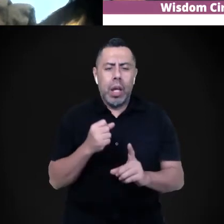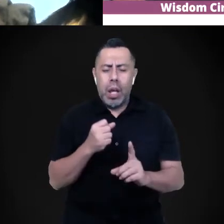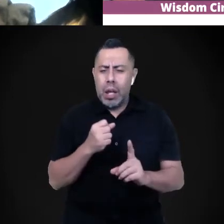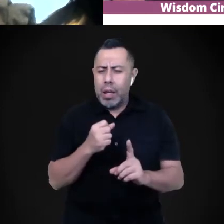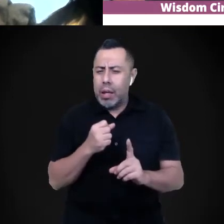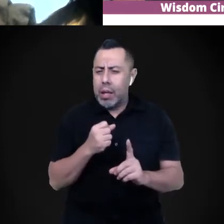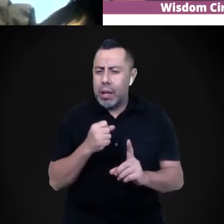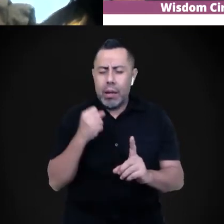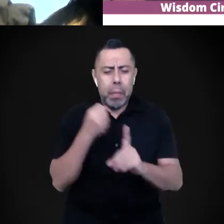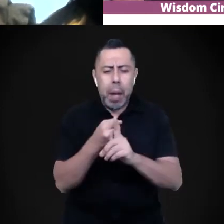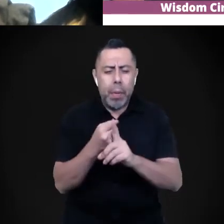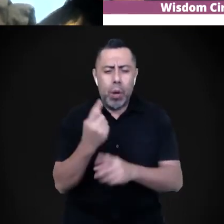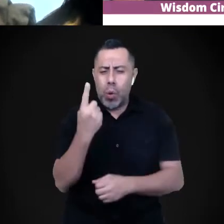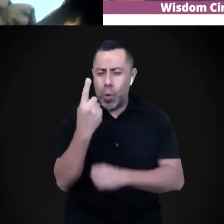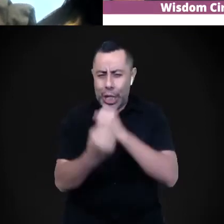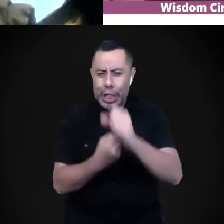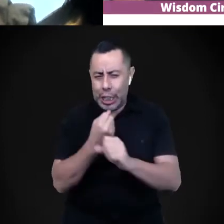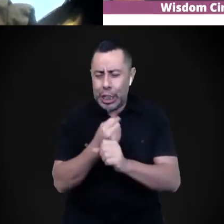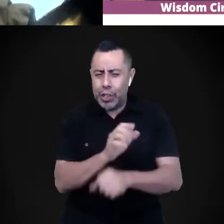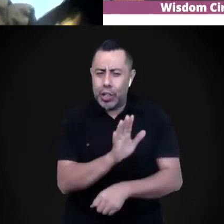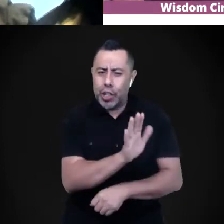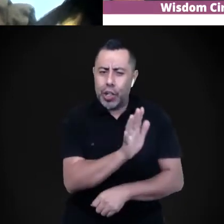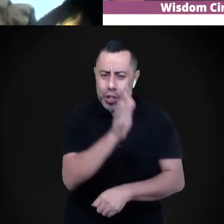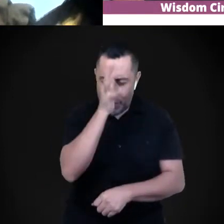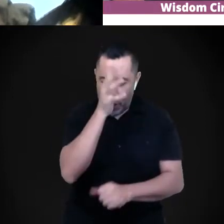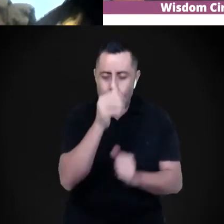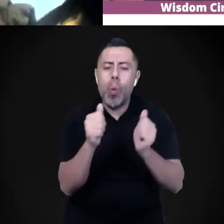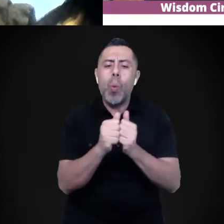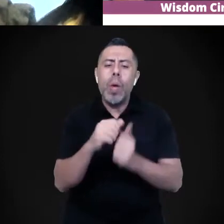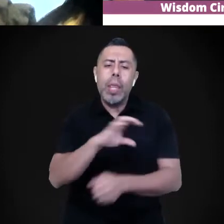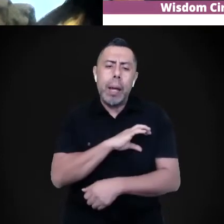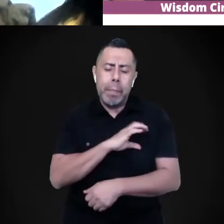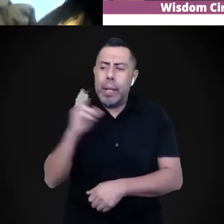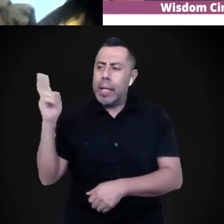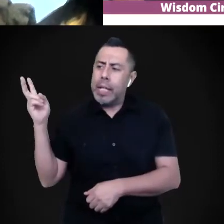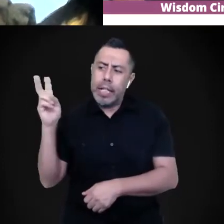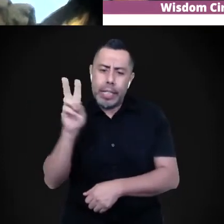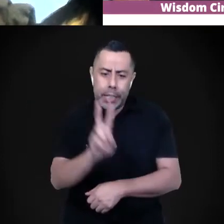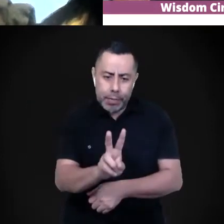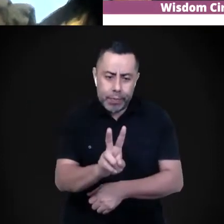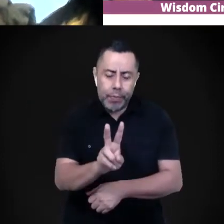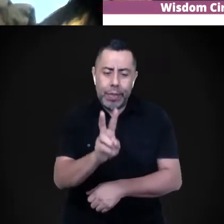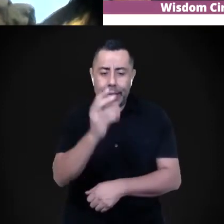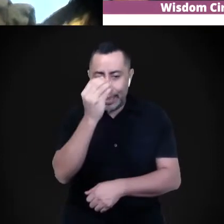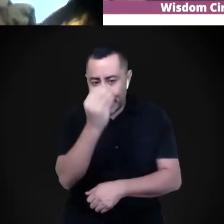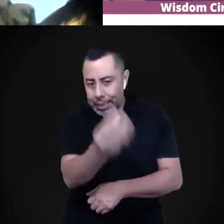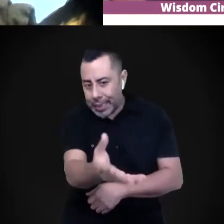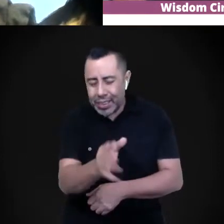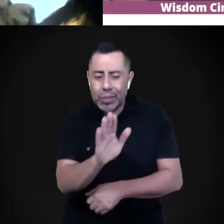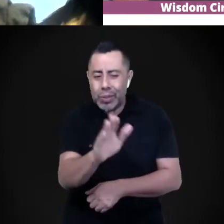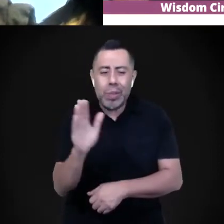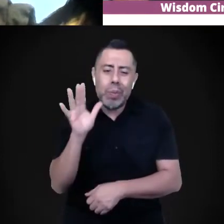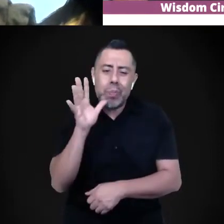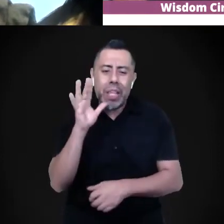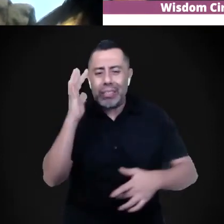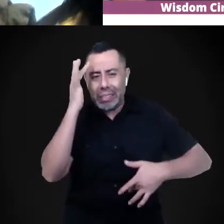her dad and a police officer came to the school and told her, you know, your mom's very ill and we need you to come